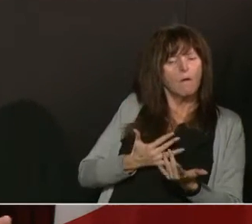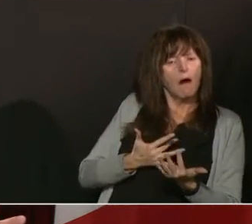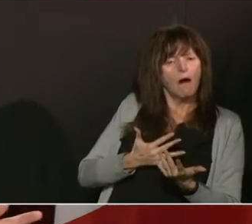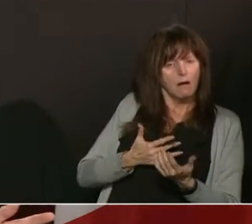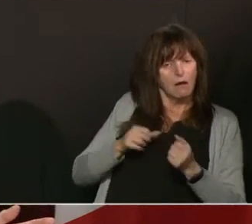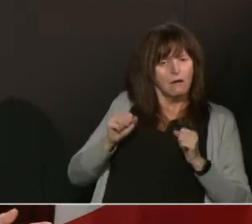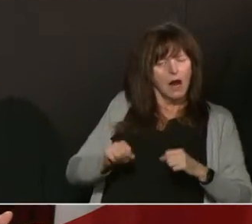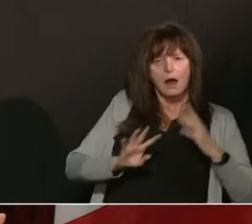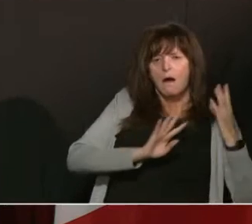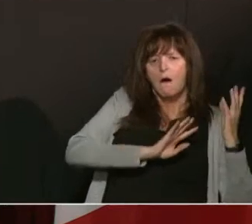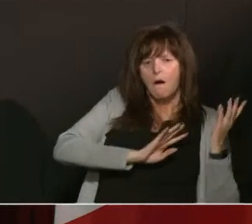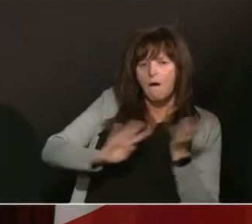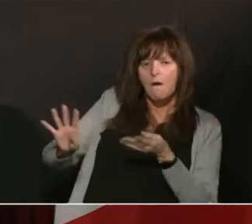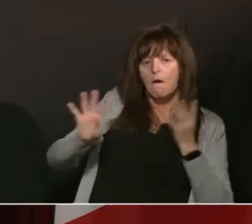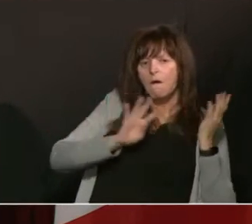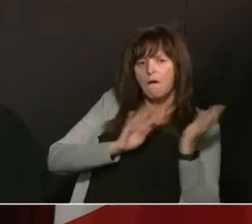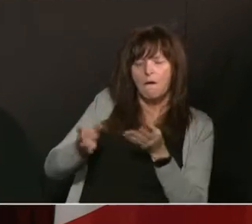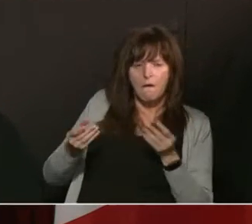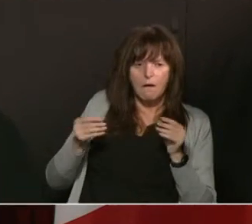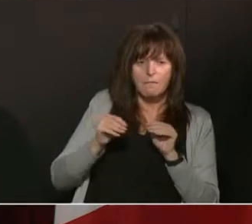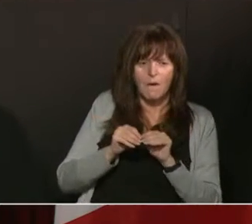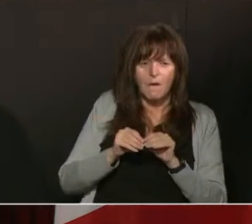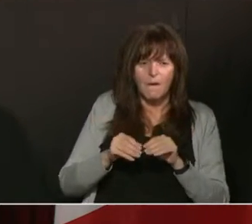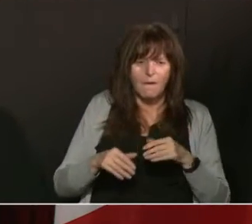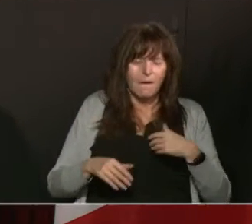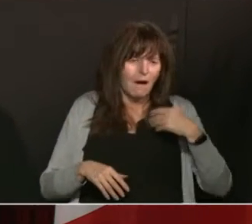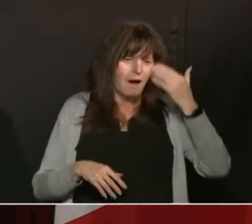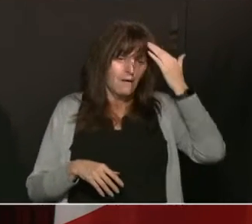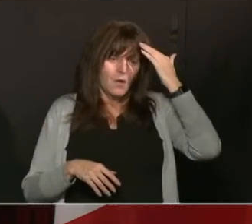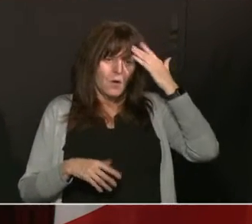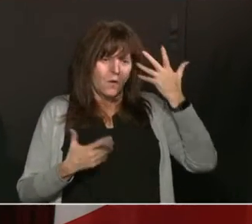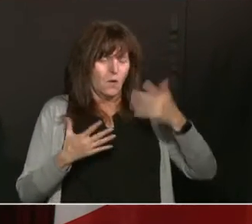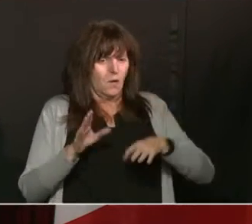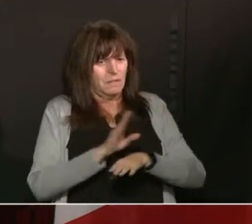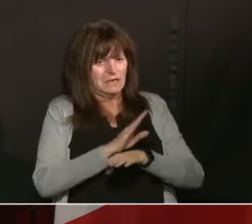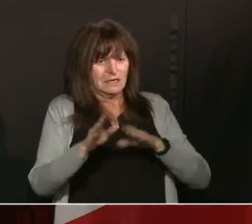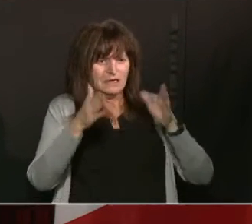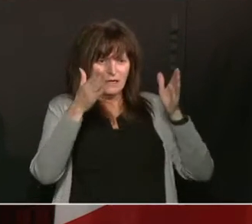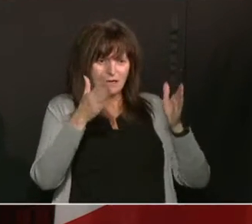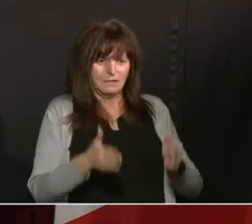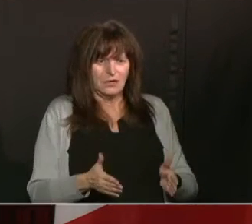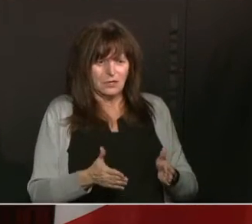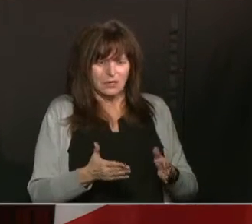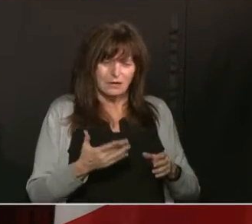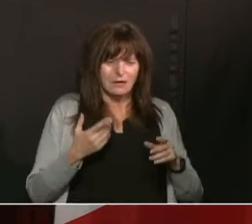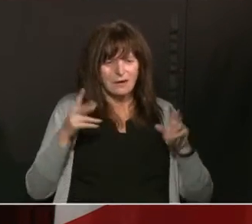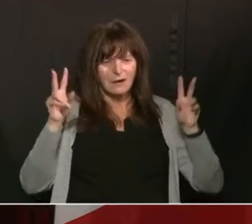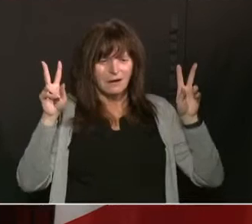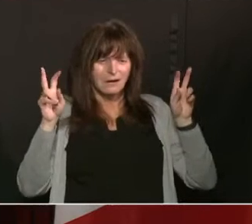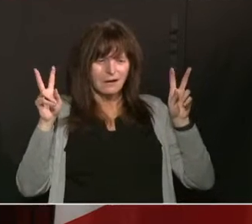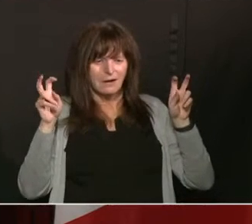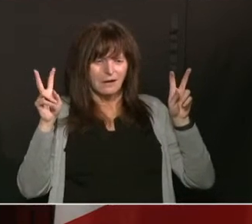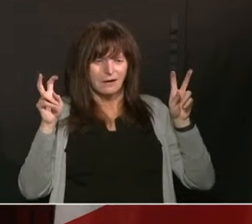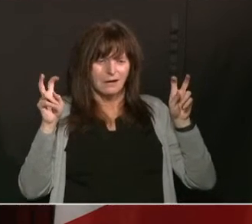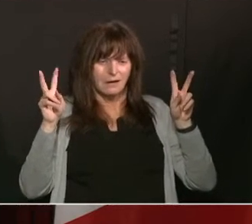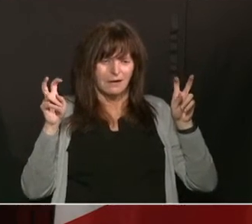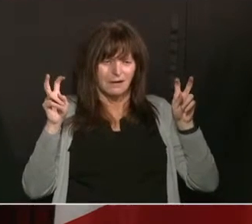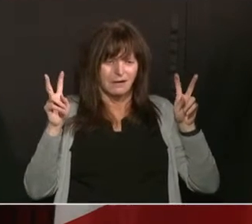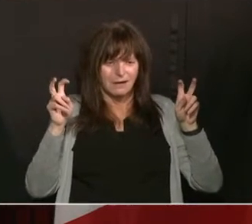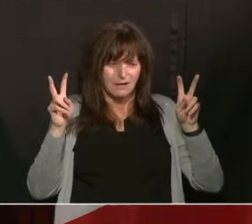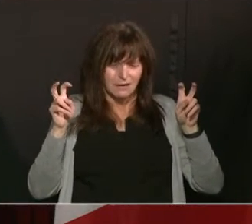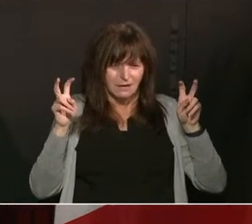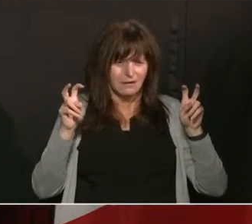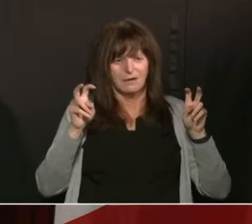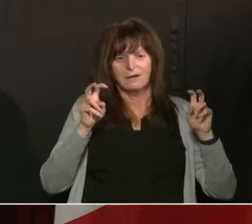business person, it would be called throughput of an immunization clinic. Our healthcare partners